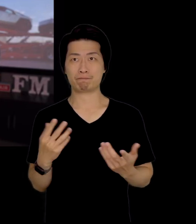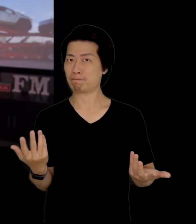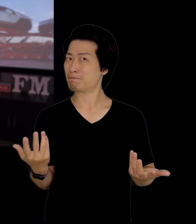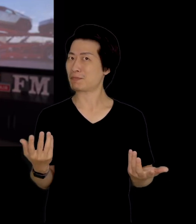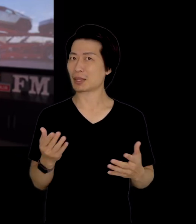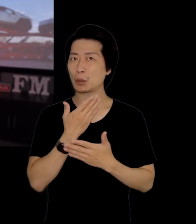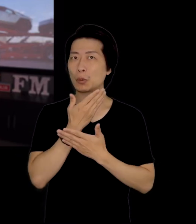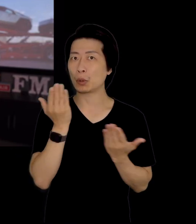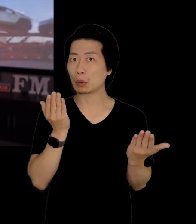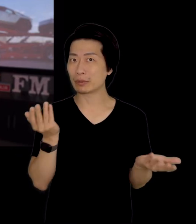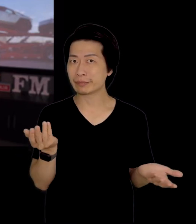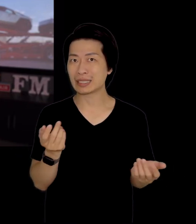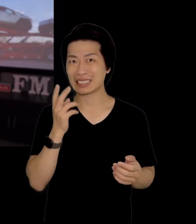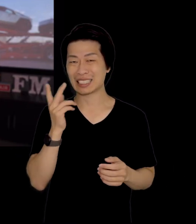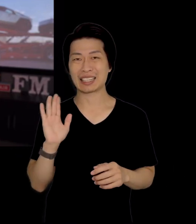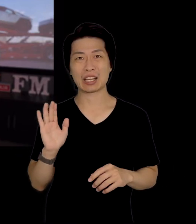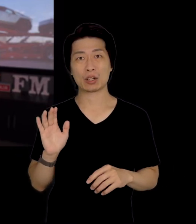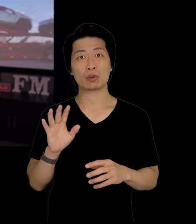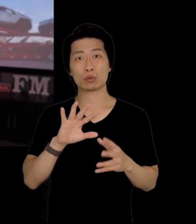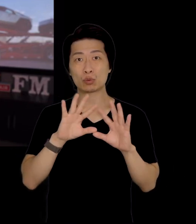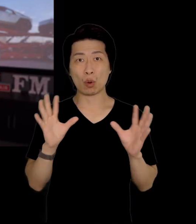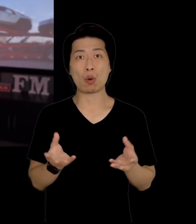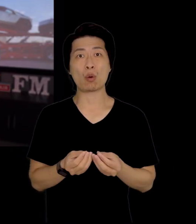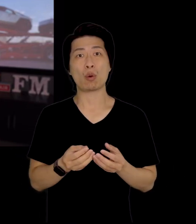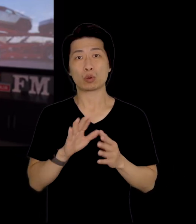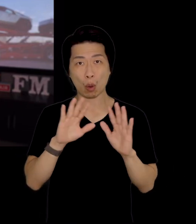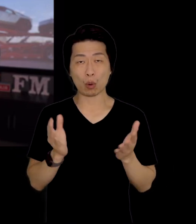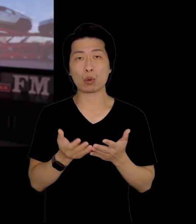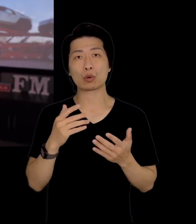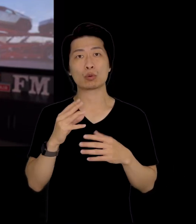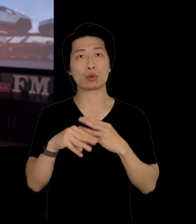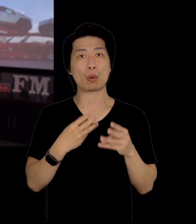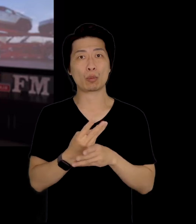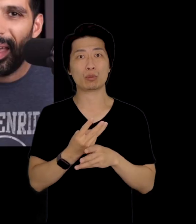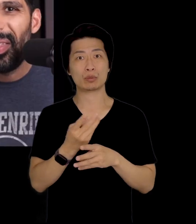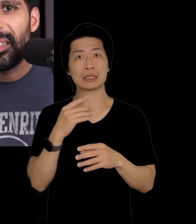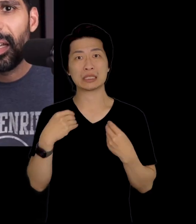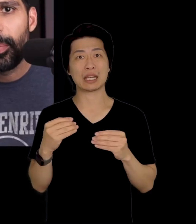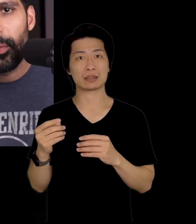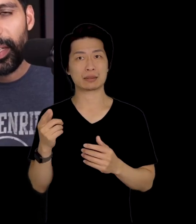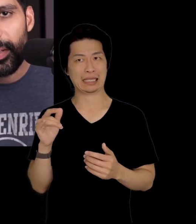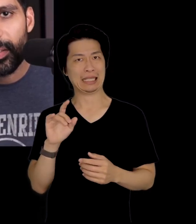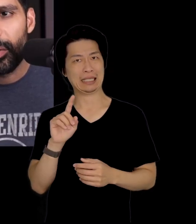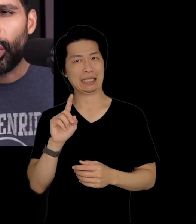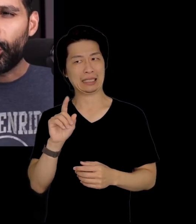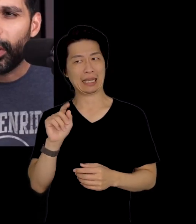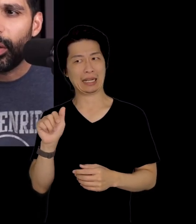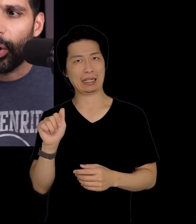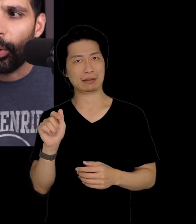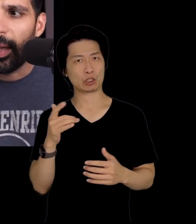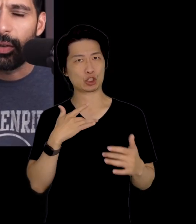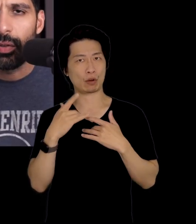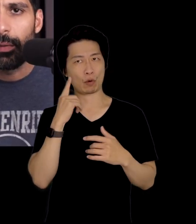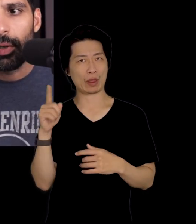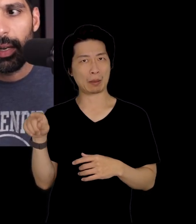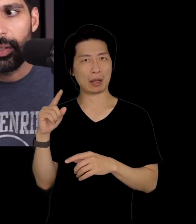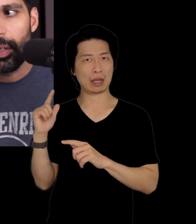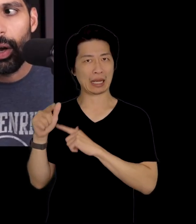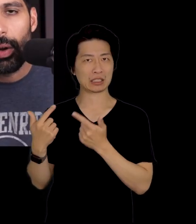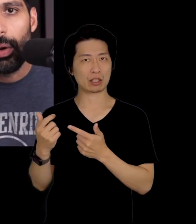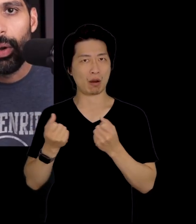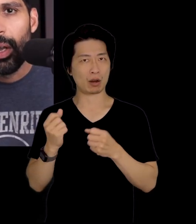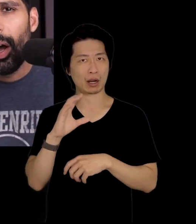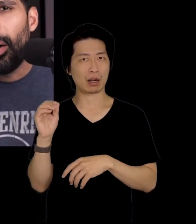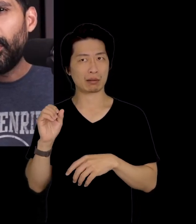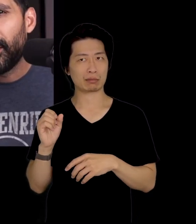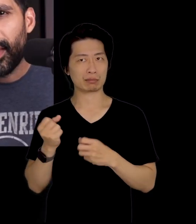EV standpoint, they're absolutely nowhere to be seen when you look at their total global sales. And these types of data sets are really growing my concern for legacy